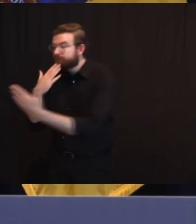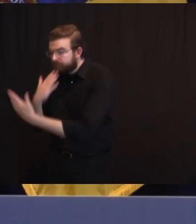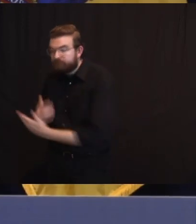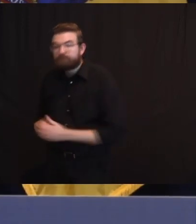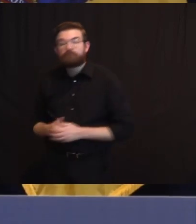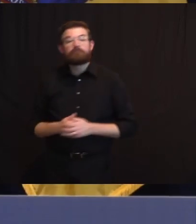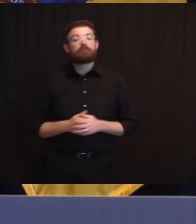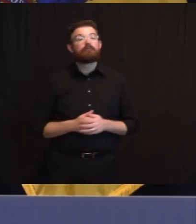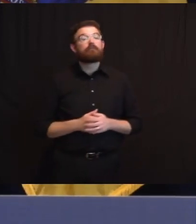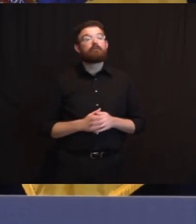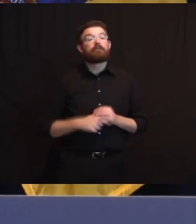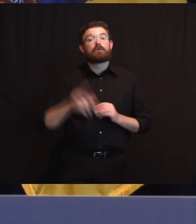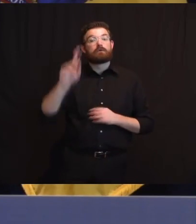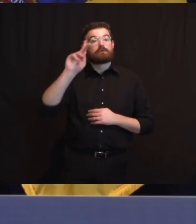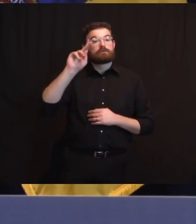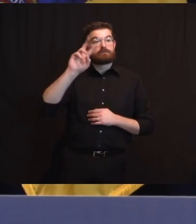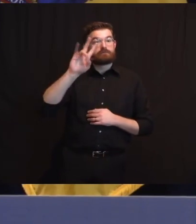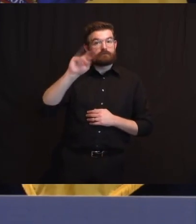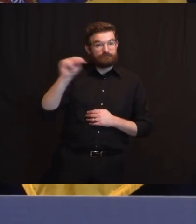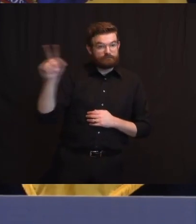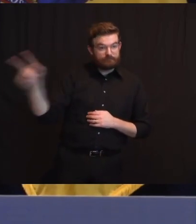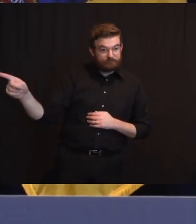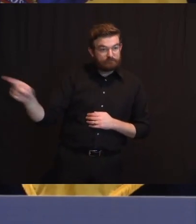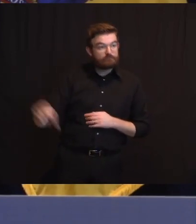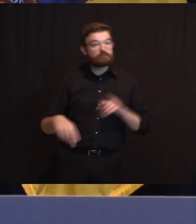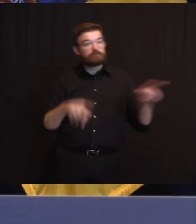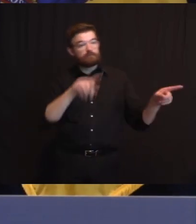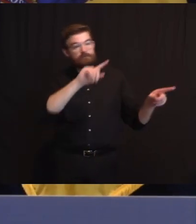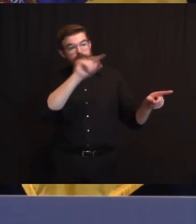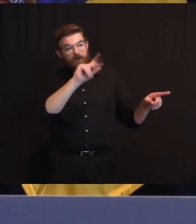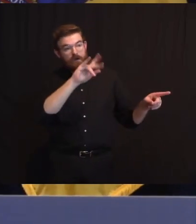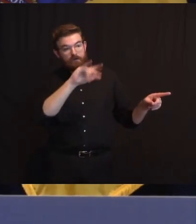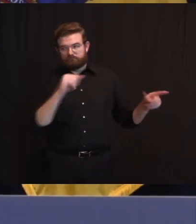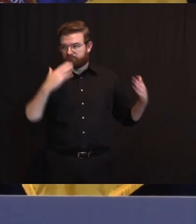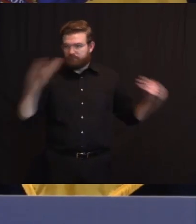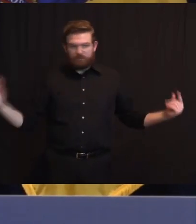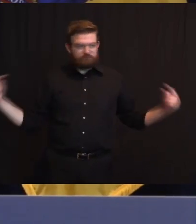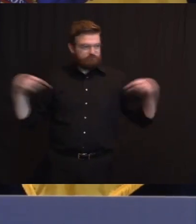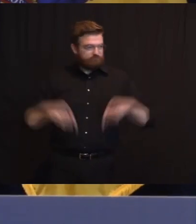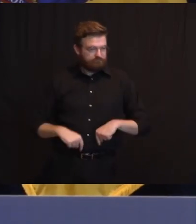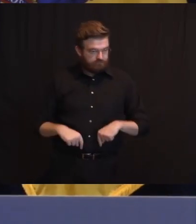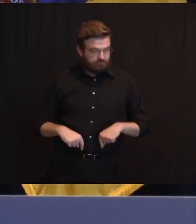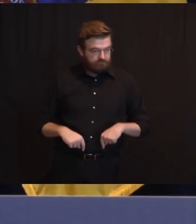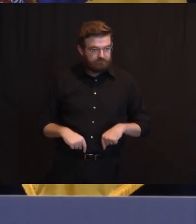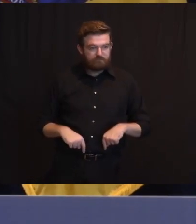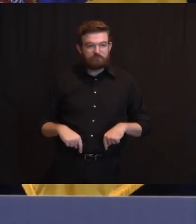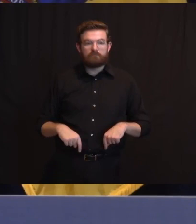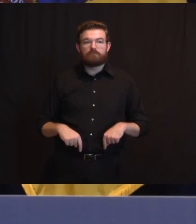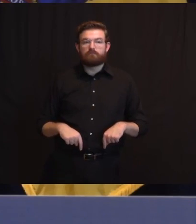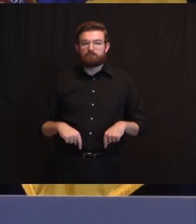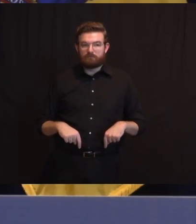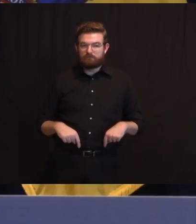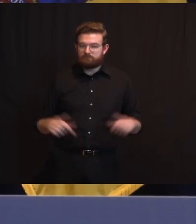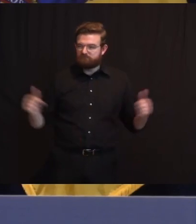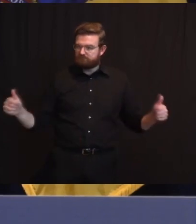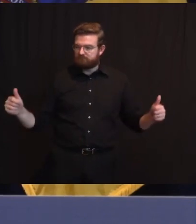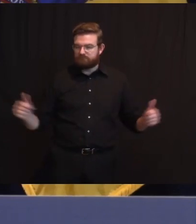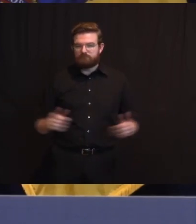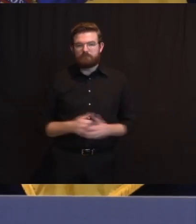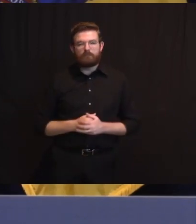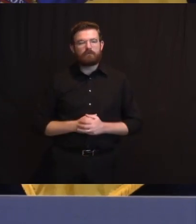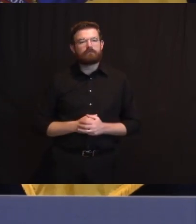Kevin and Zakiya, very good to have you with us. Continued success. And as I said, it's